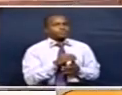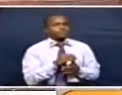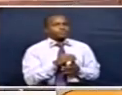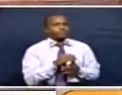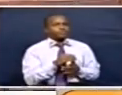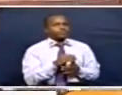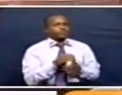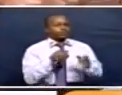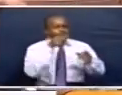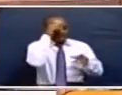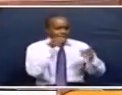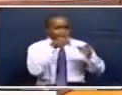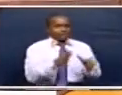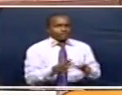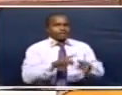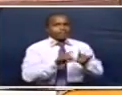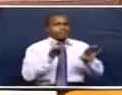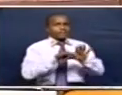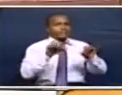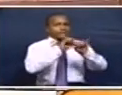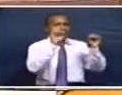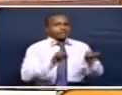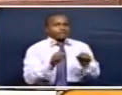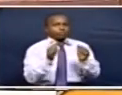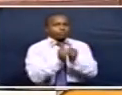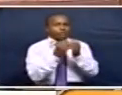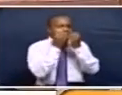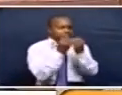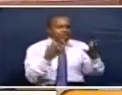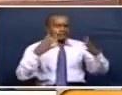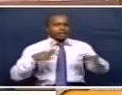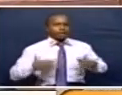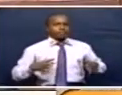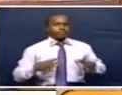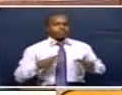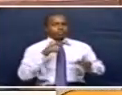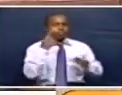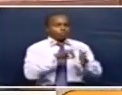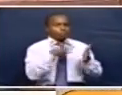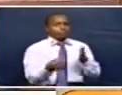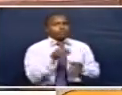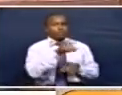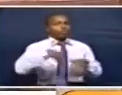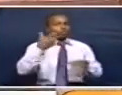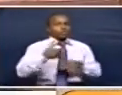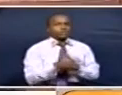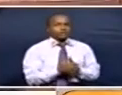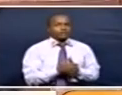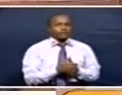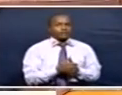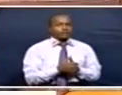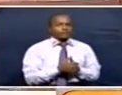you're a governor, but you're in a system with so many people that fail you all the time. You know, I